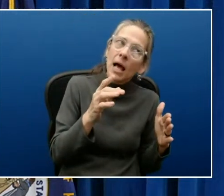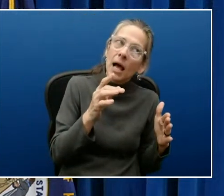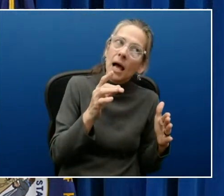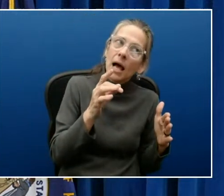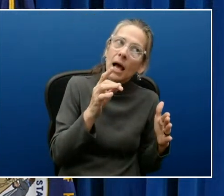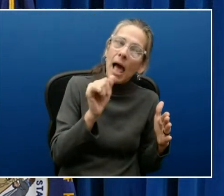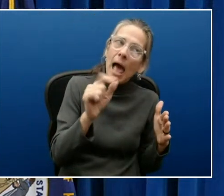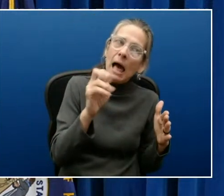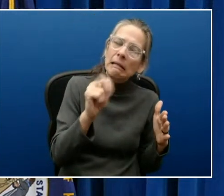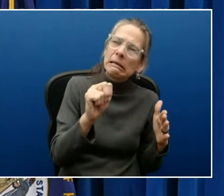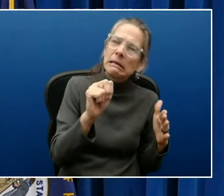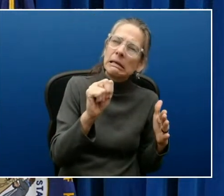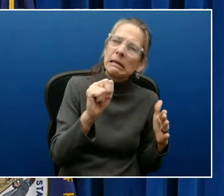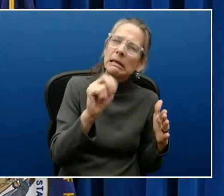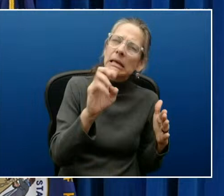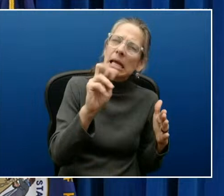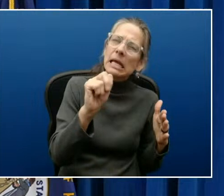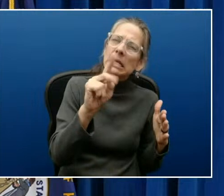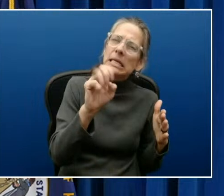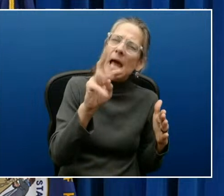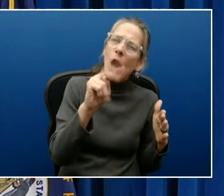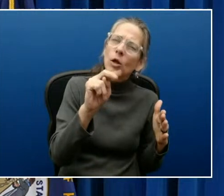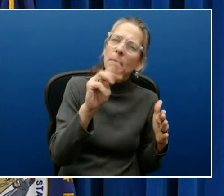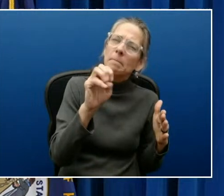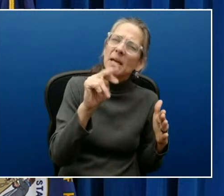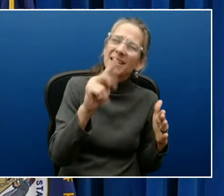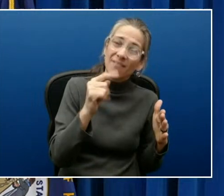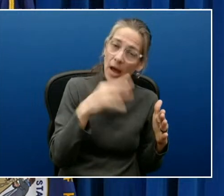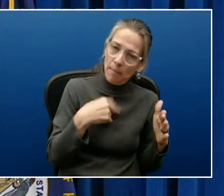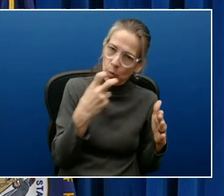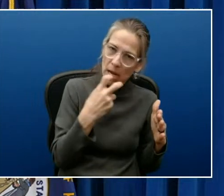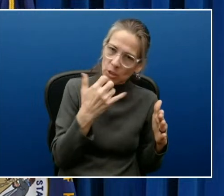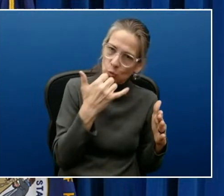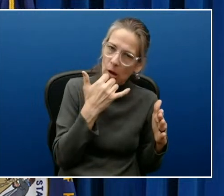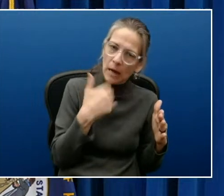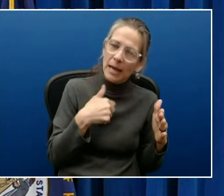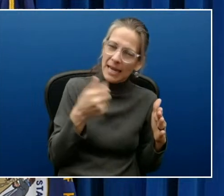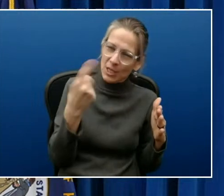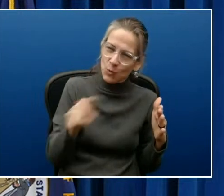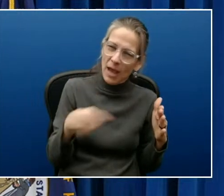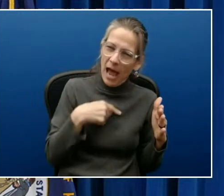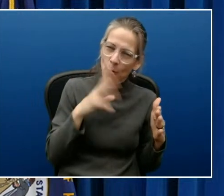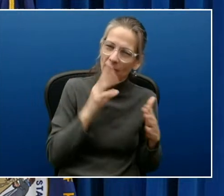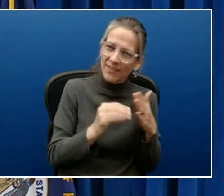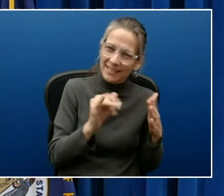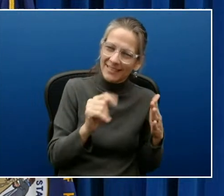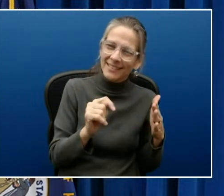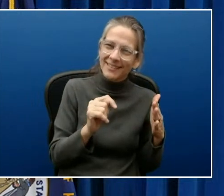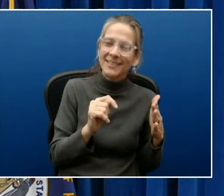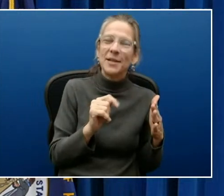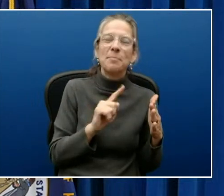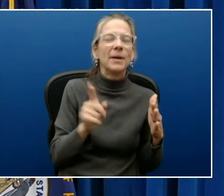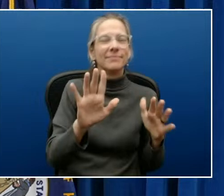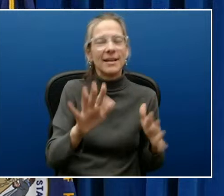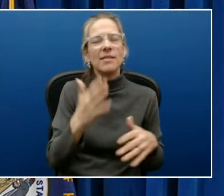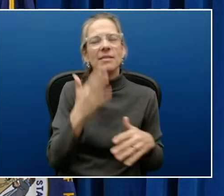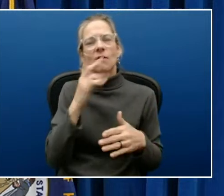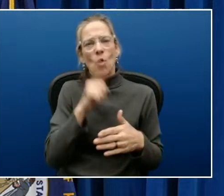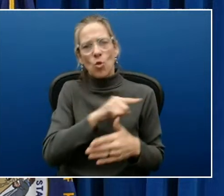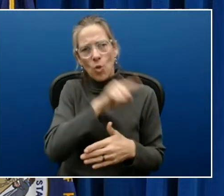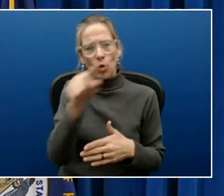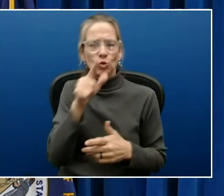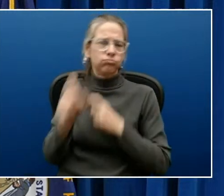in Frankfort. If I mispronounce that, I'll say it again next week and get it right. But thank you to everybody. You